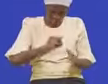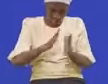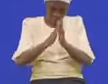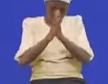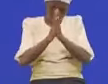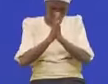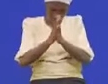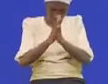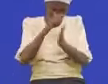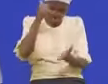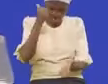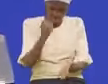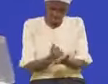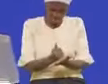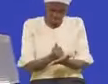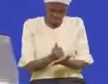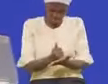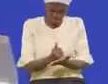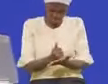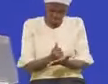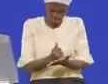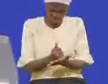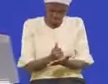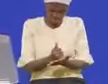come and come and do it better. Amen. Amen.